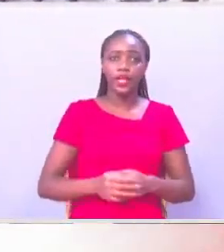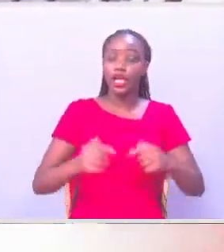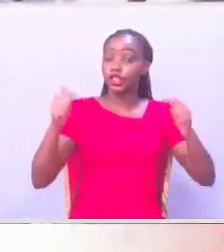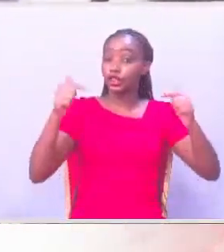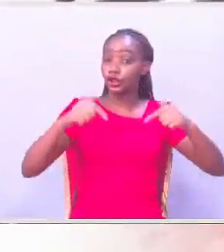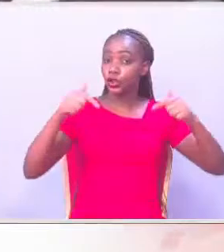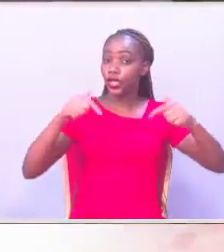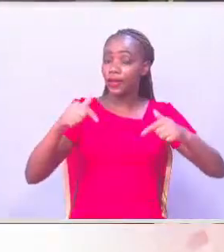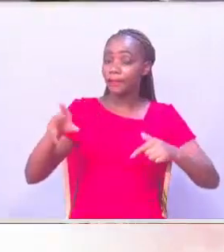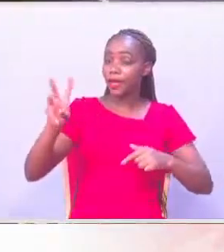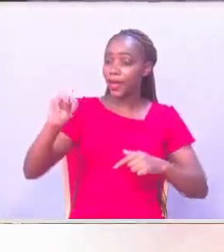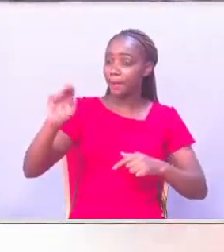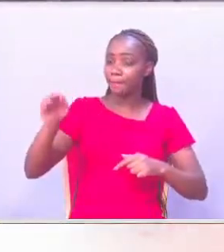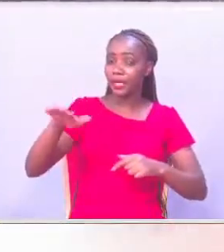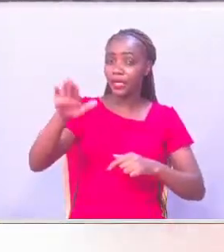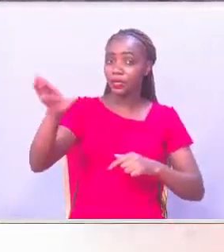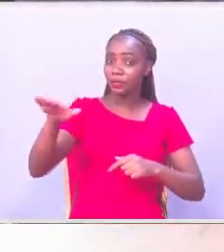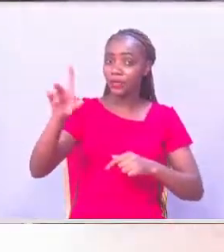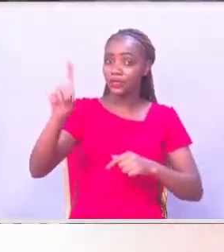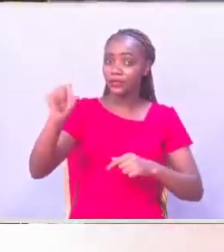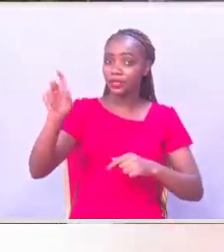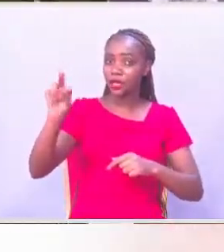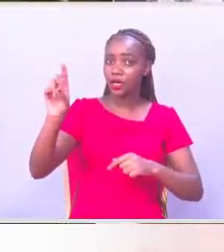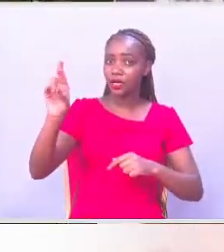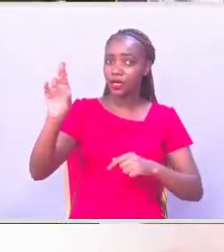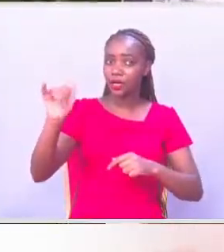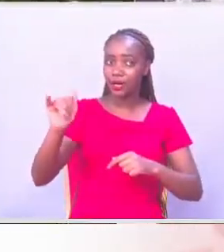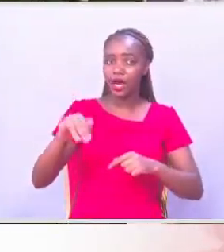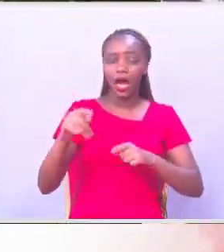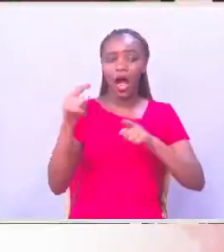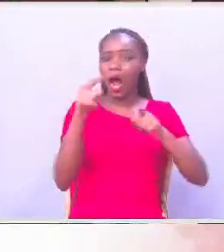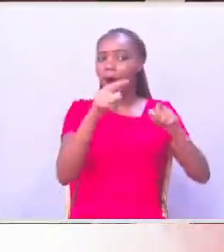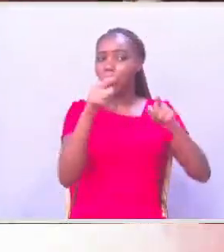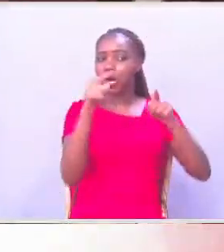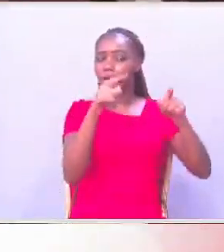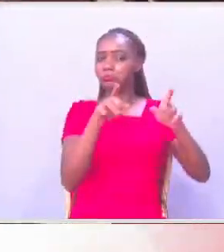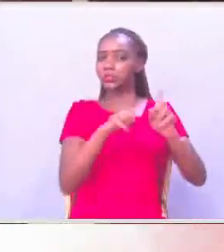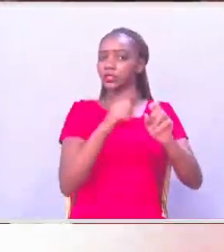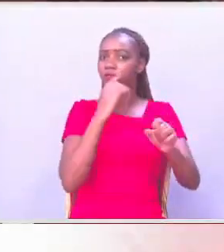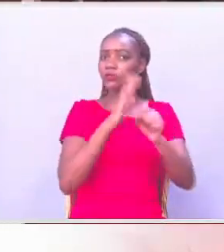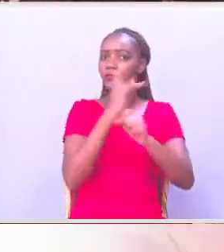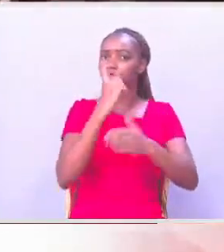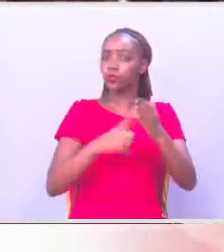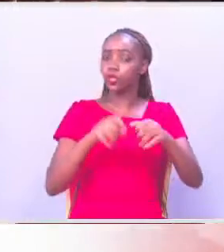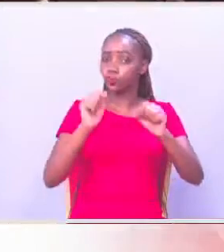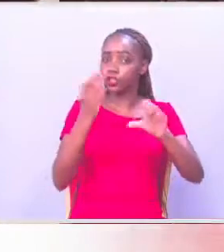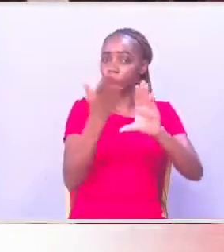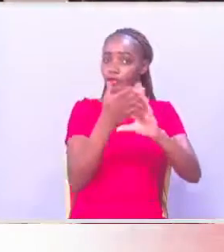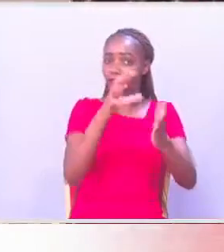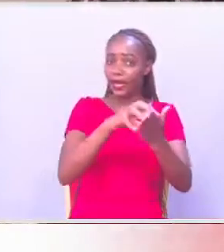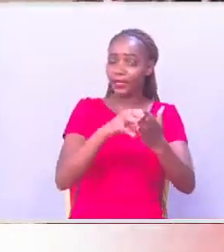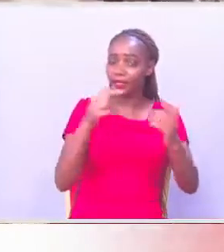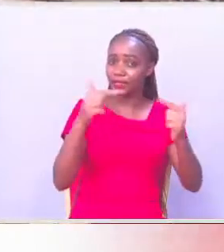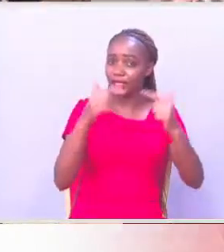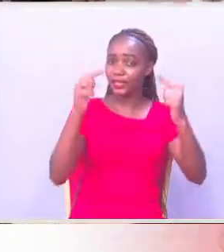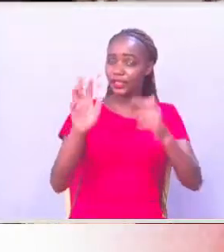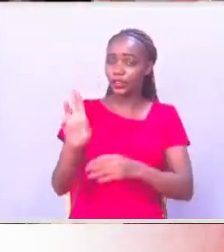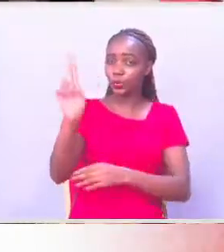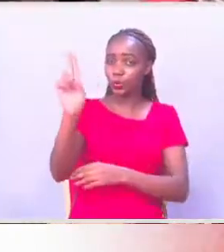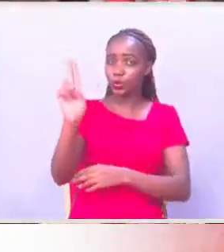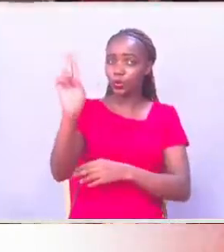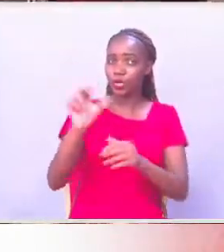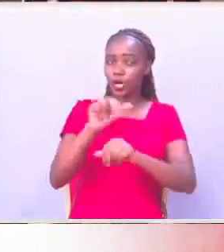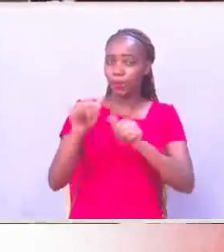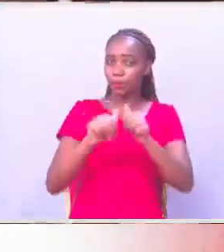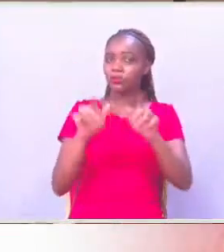Today, Kandara Member of Parliament Alice Wahome strongly condemned the move and has promised to file a case against President Uhuru Kenyatta over